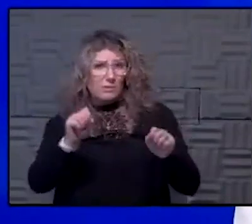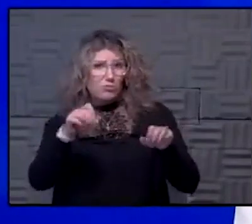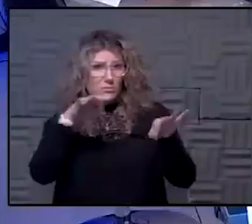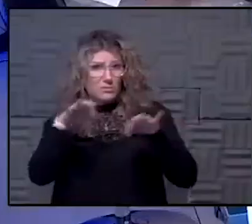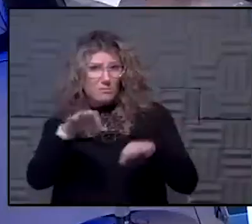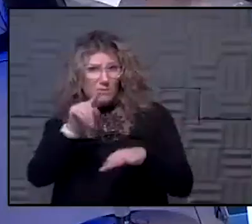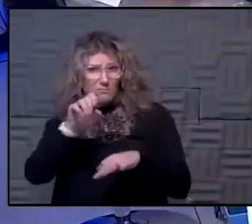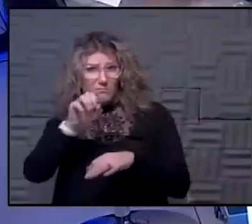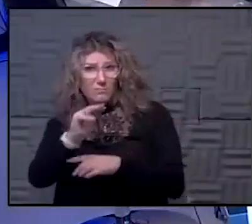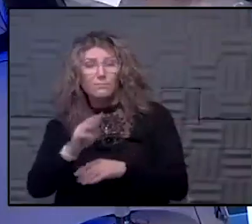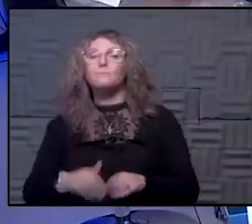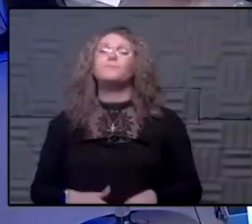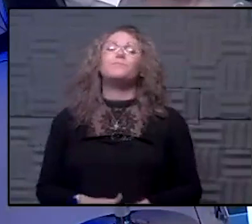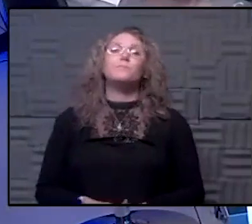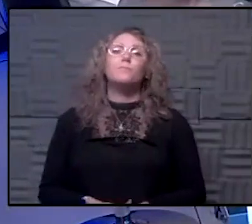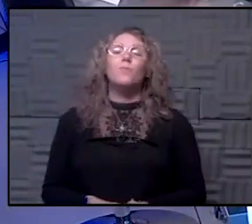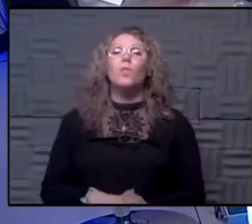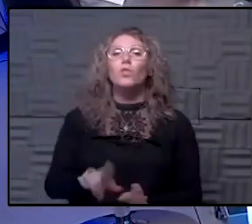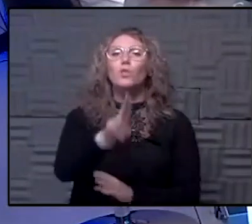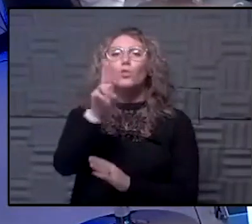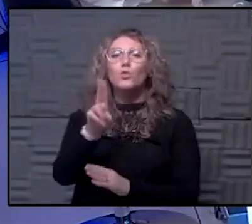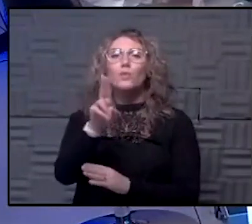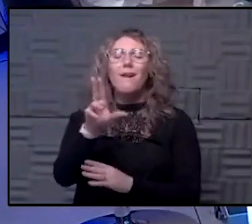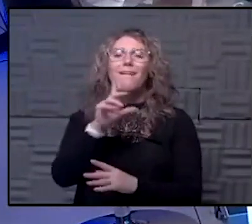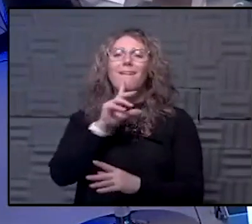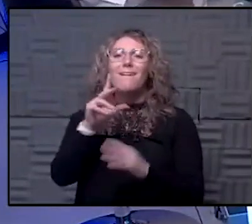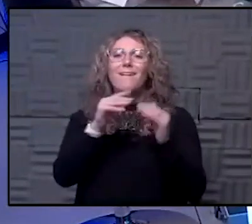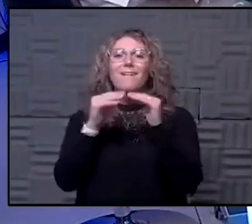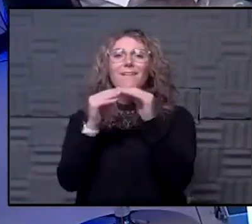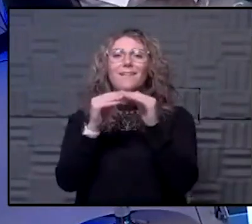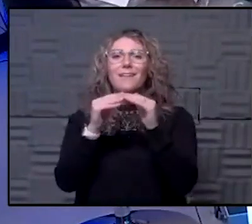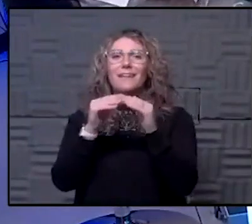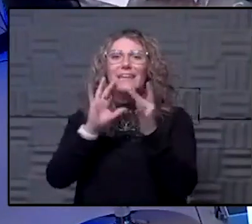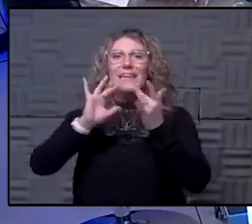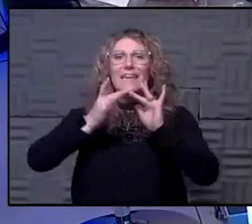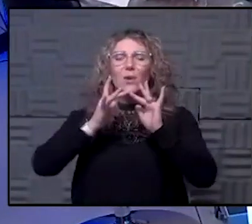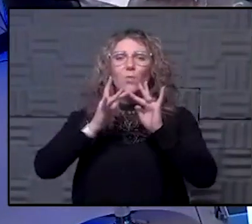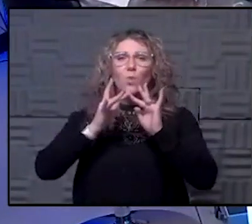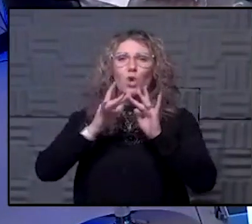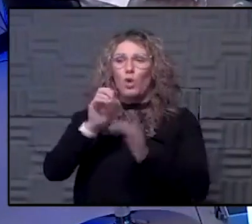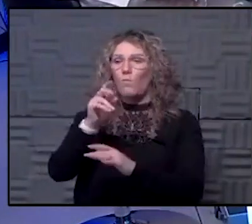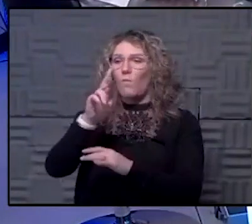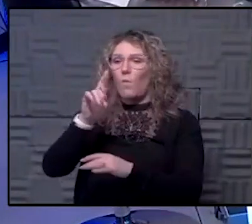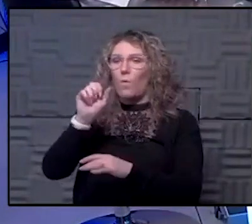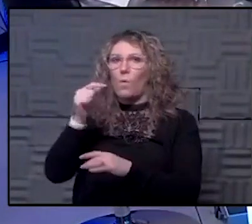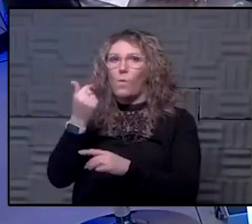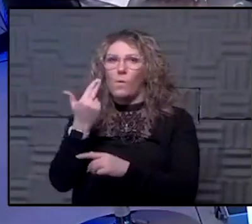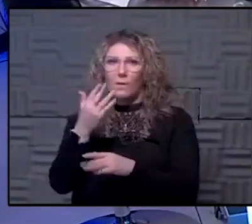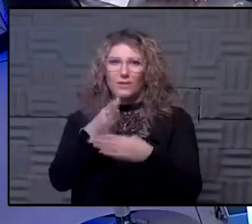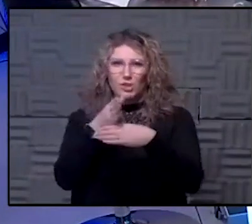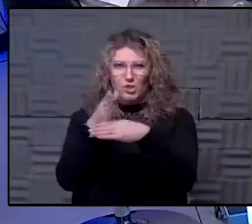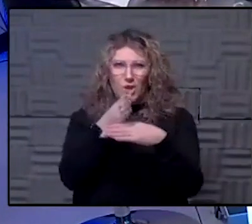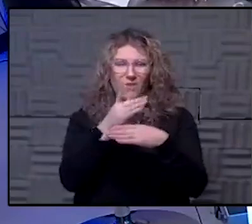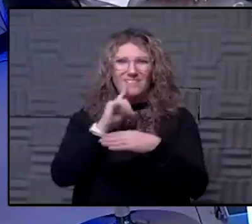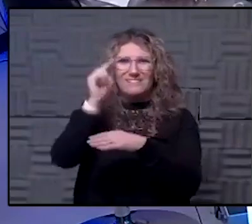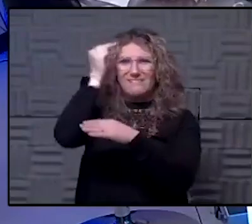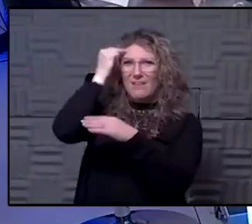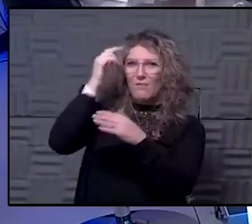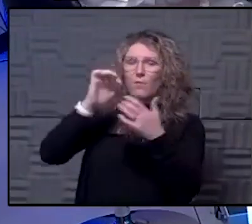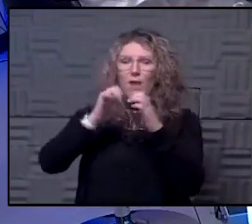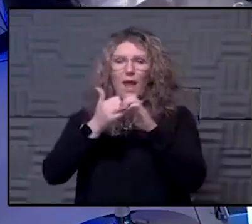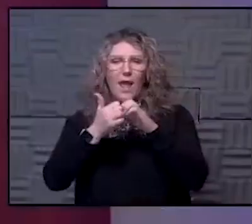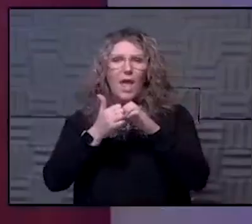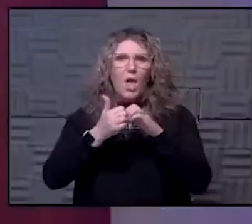that, Tim. Yeah, the United Network of Organ Sharing is the government contracted agency that controls how the